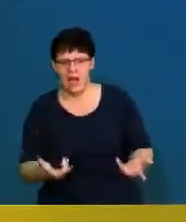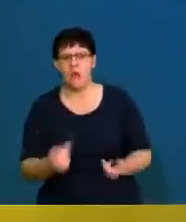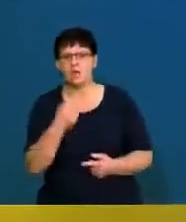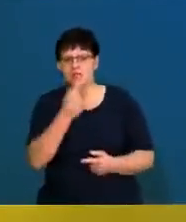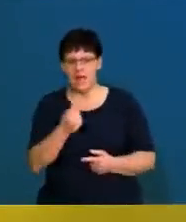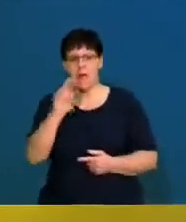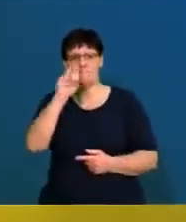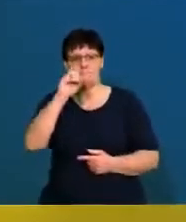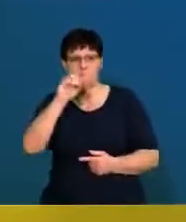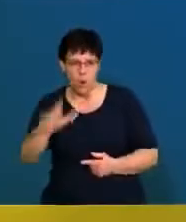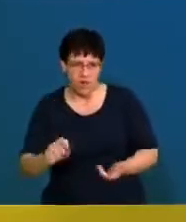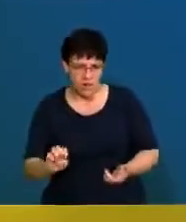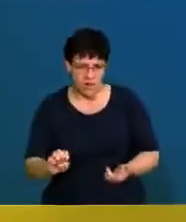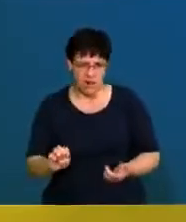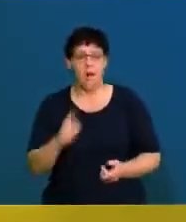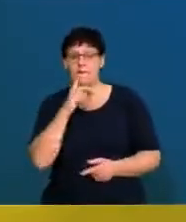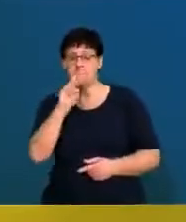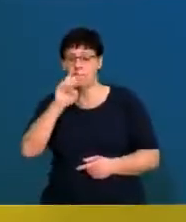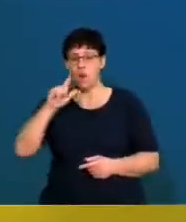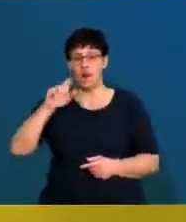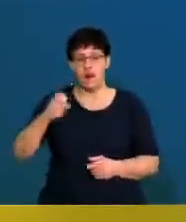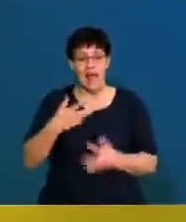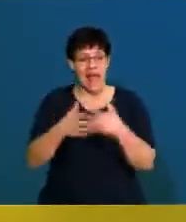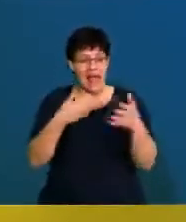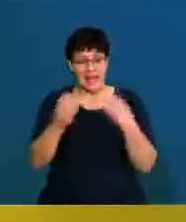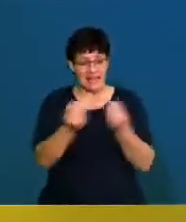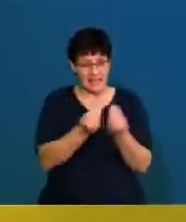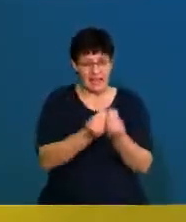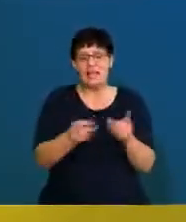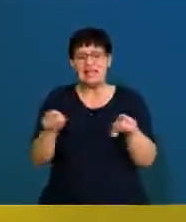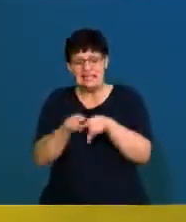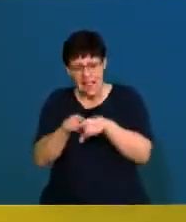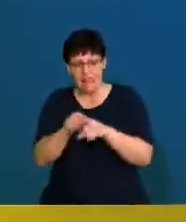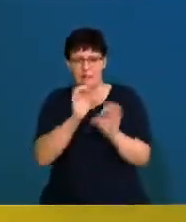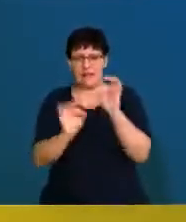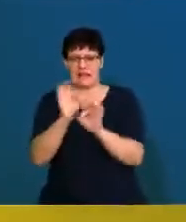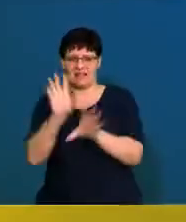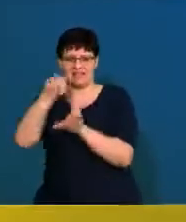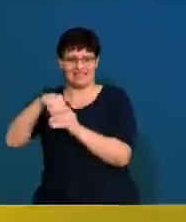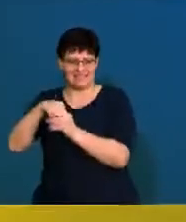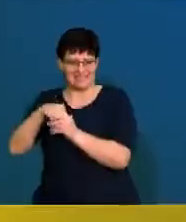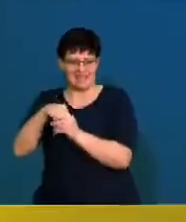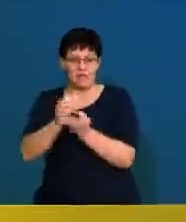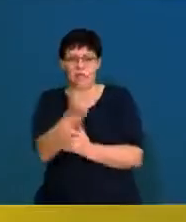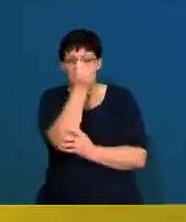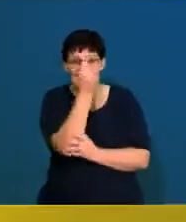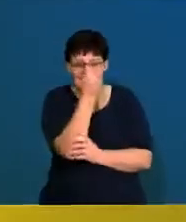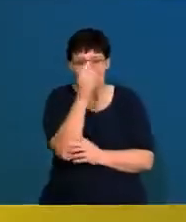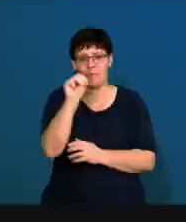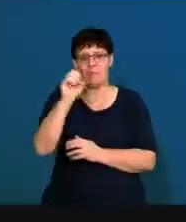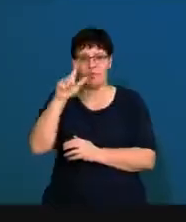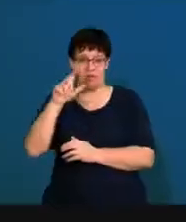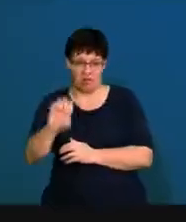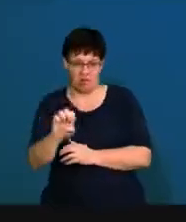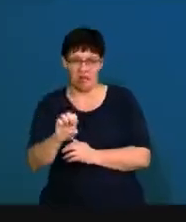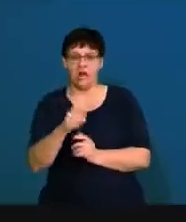to the mole because a mole of any substance contains the same number of particles. Okay? So understand the mole in